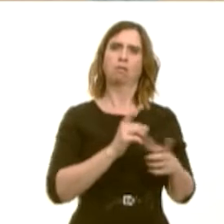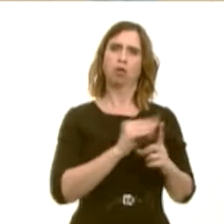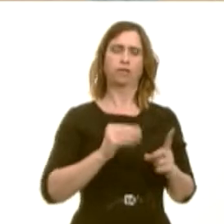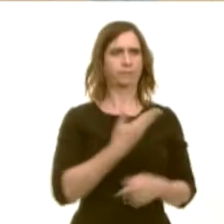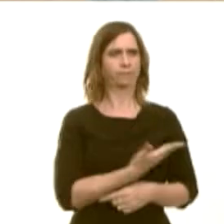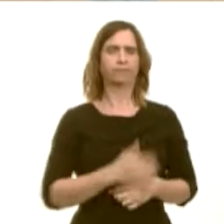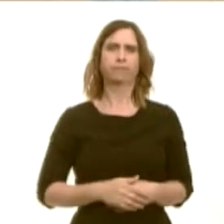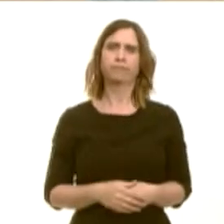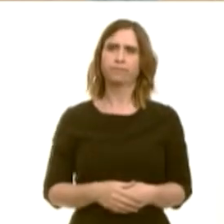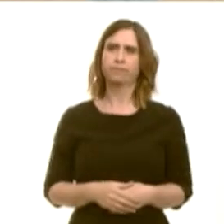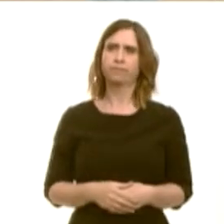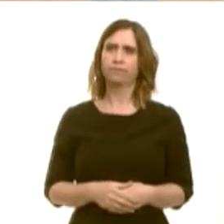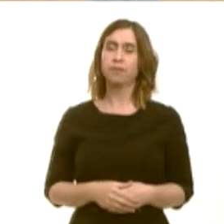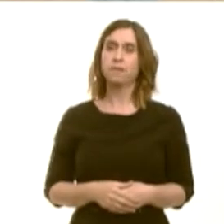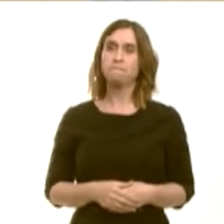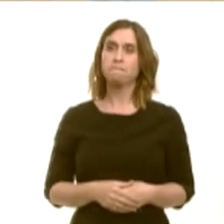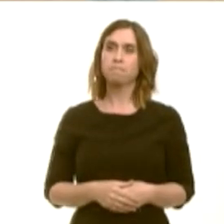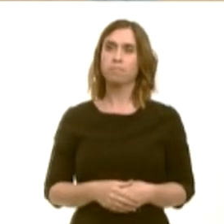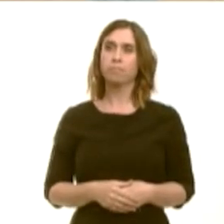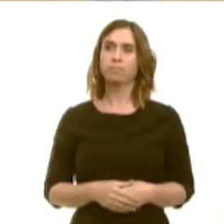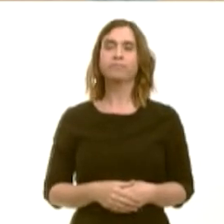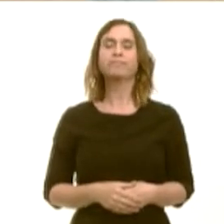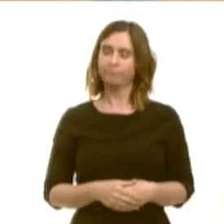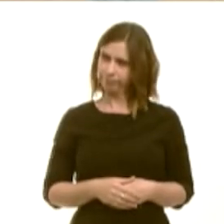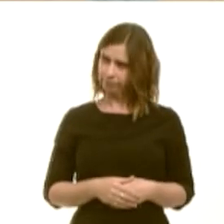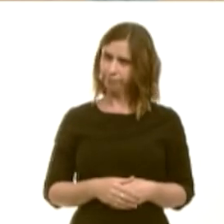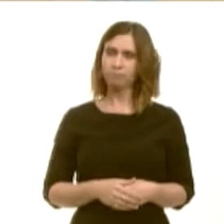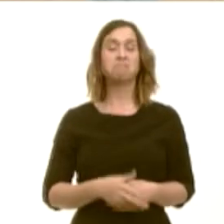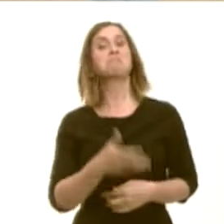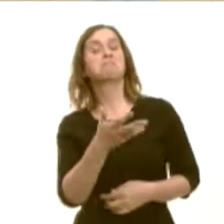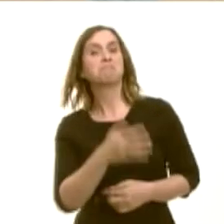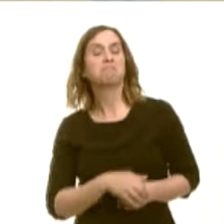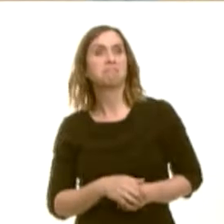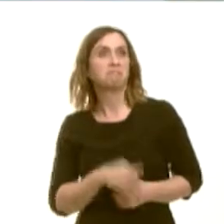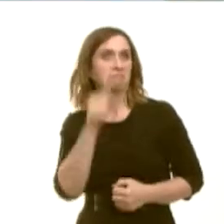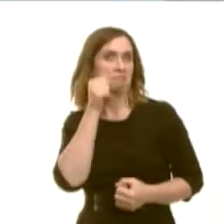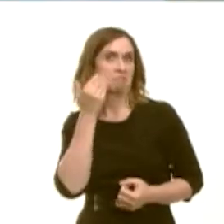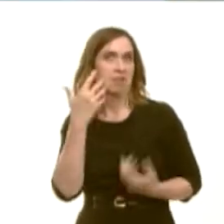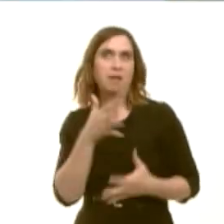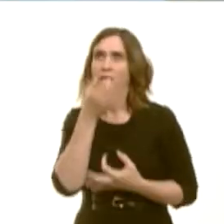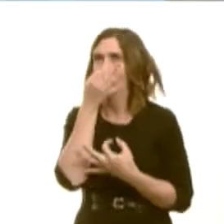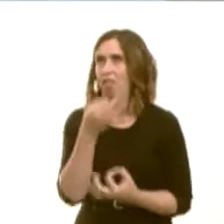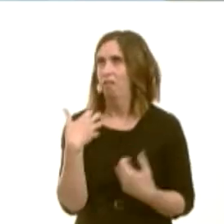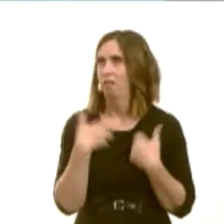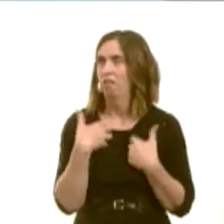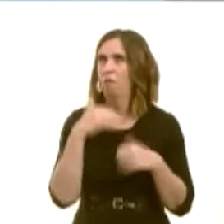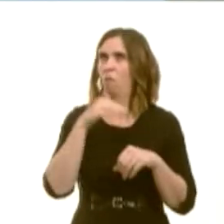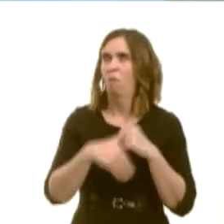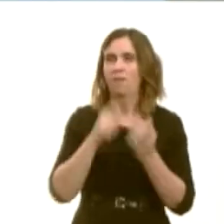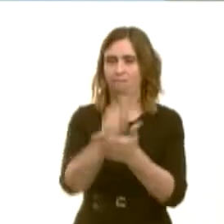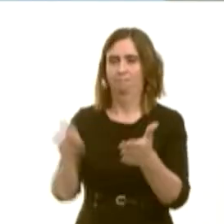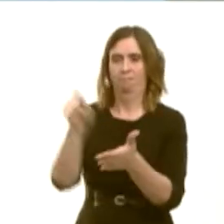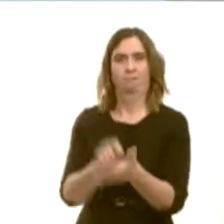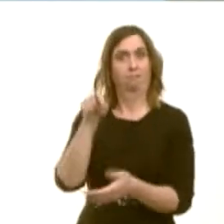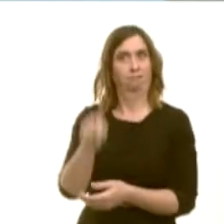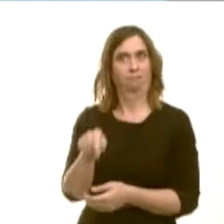Arthur. Thank you, Presiding Officer. First Minister, obviously the country has been gripped recently by the campaigning around the general election,